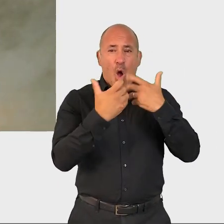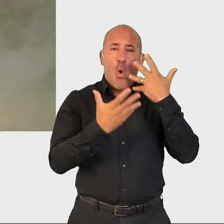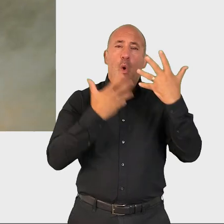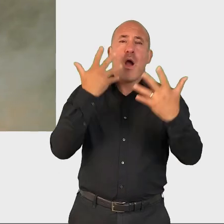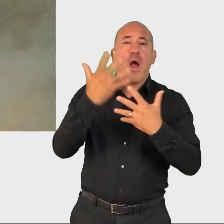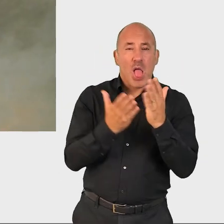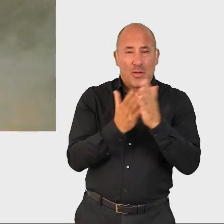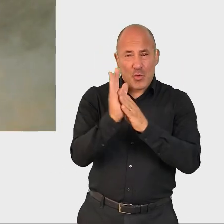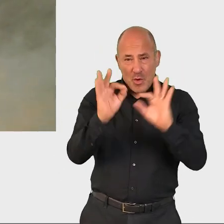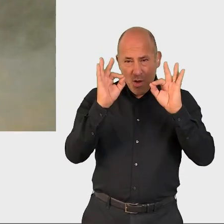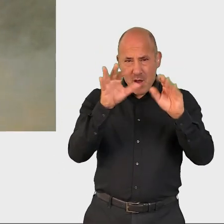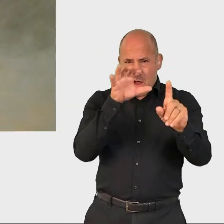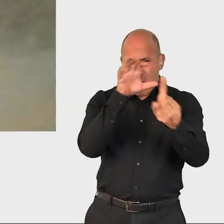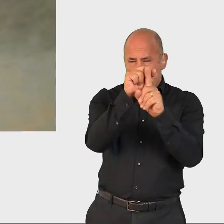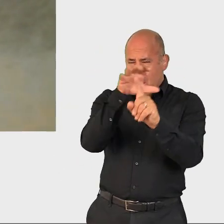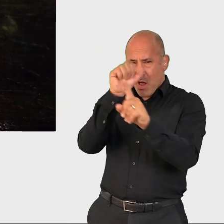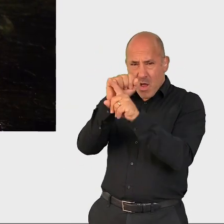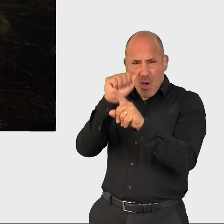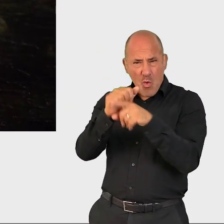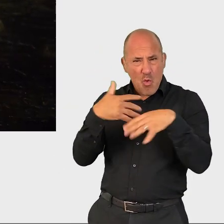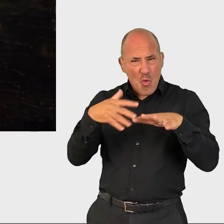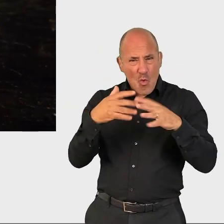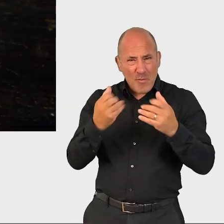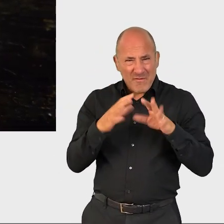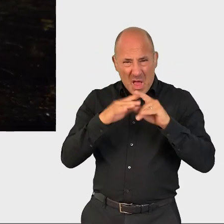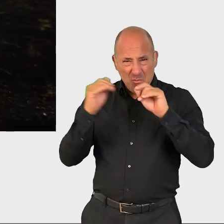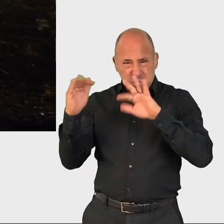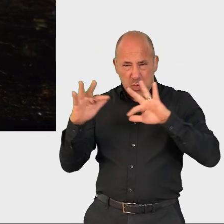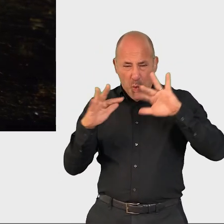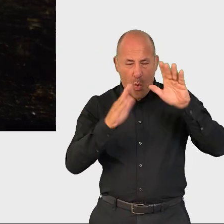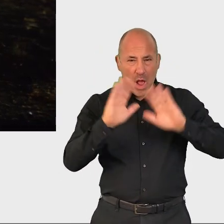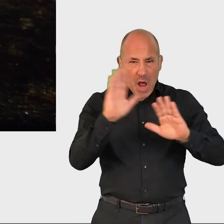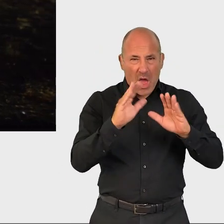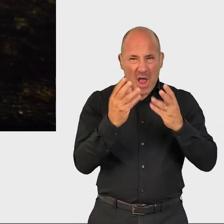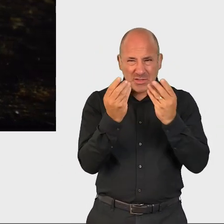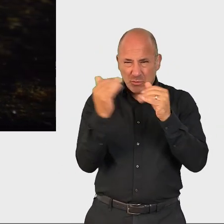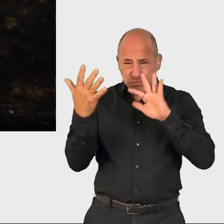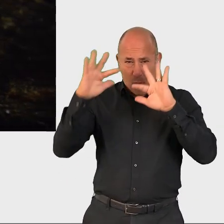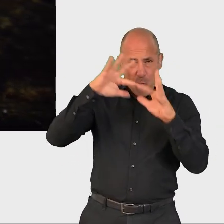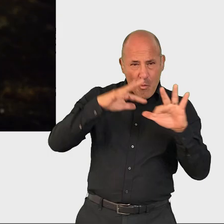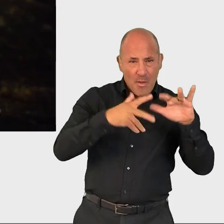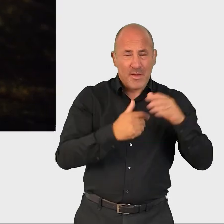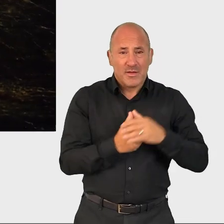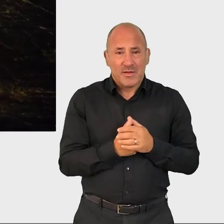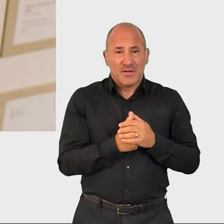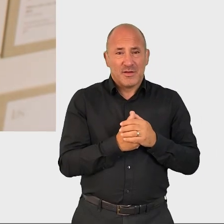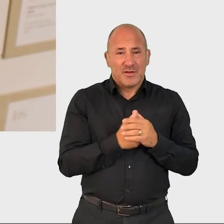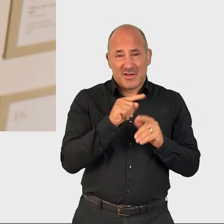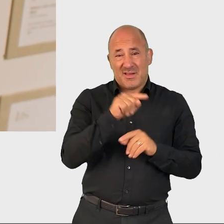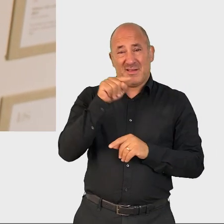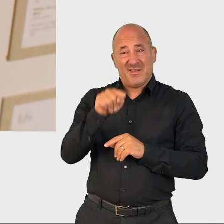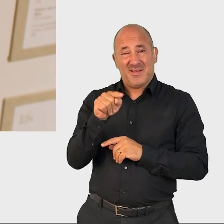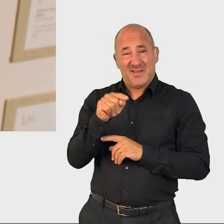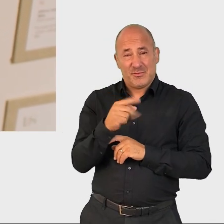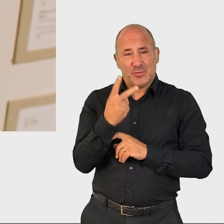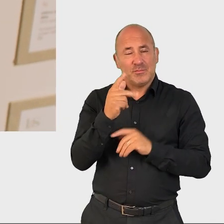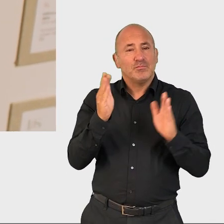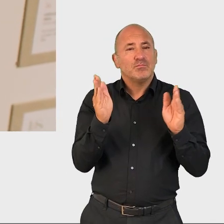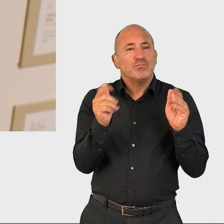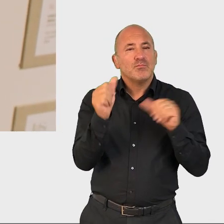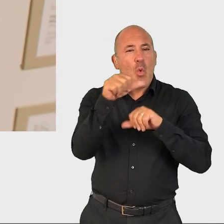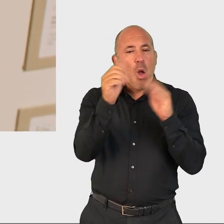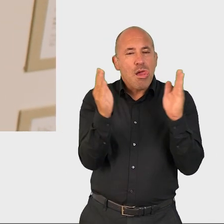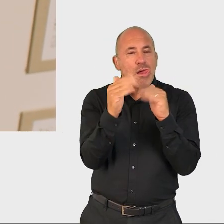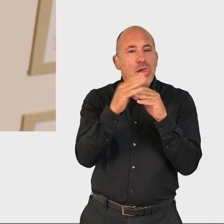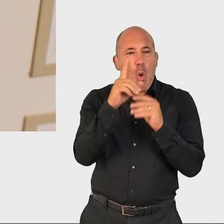through delicate and detailed observation and raw, expressive colour and texture. The latter is demonstrated by the two